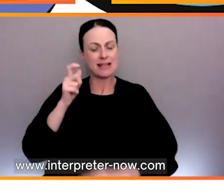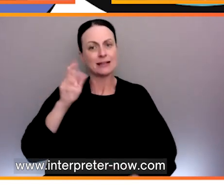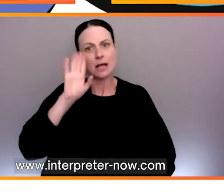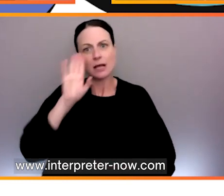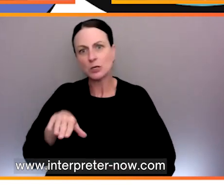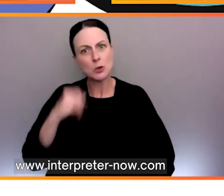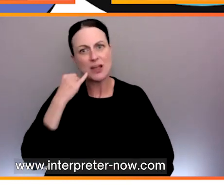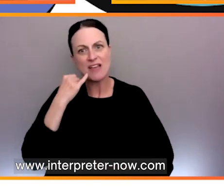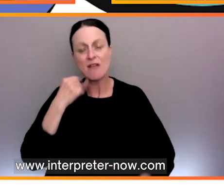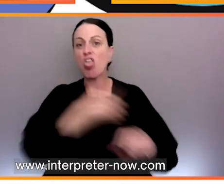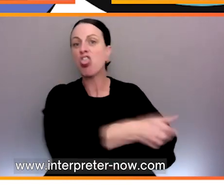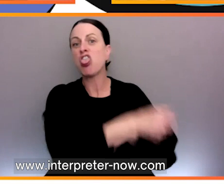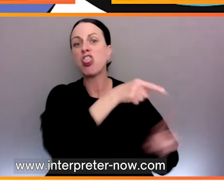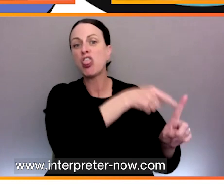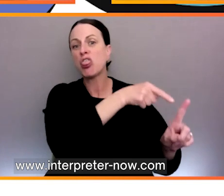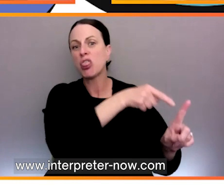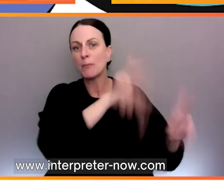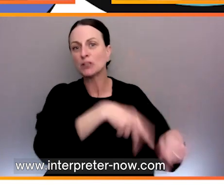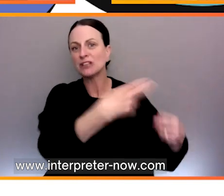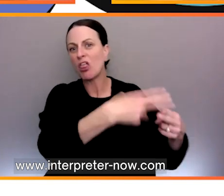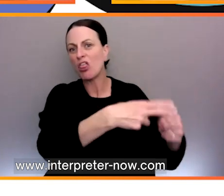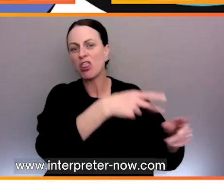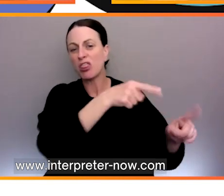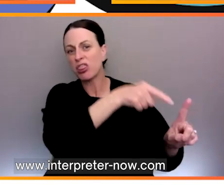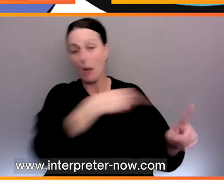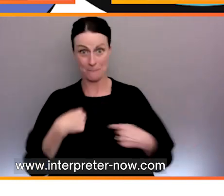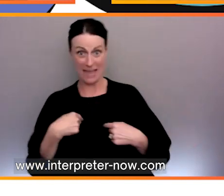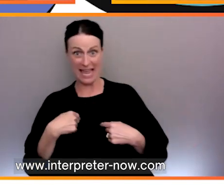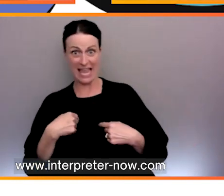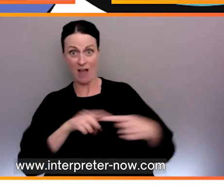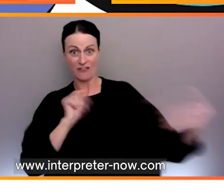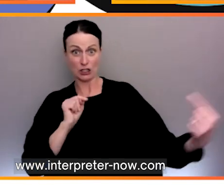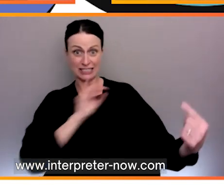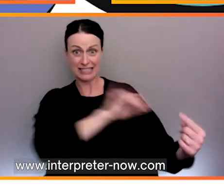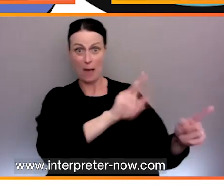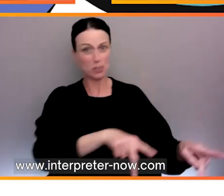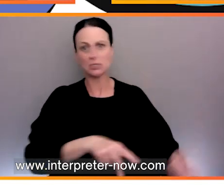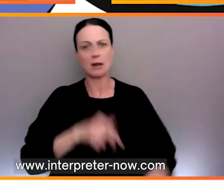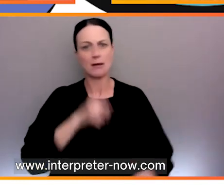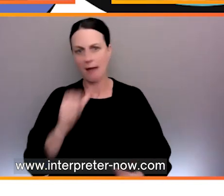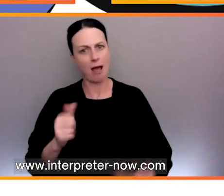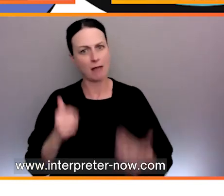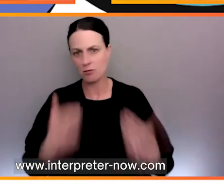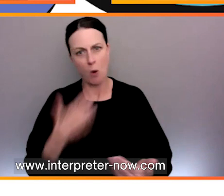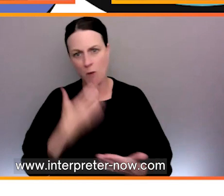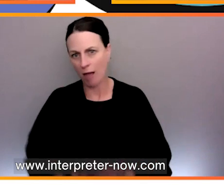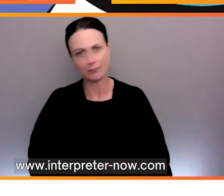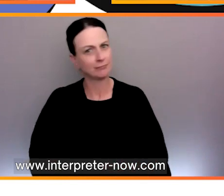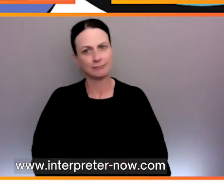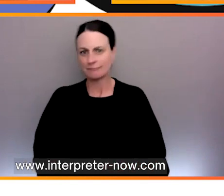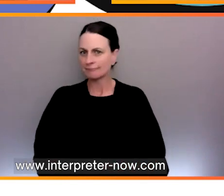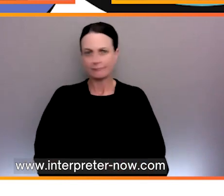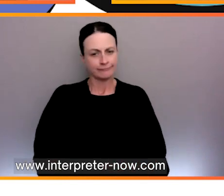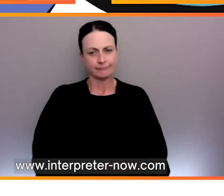my problems. I said, because yelling you can see and hear coming at you. It's everything that you